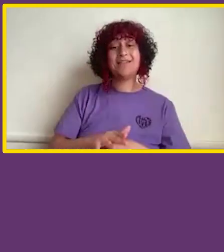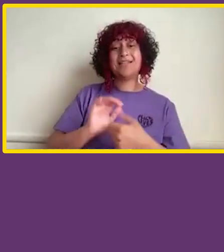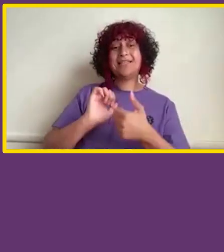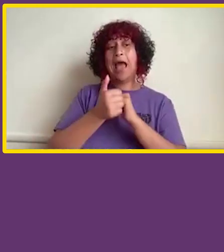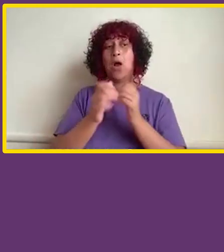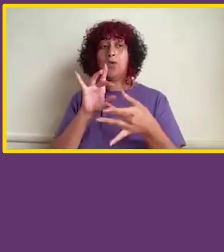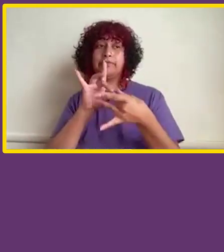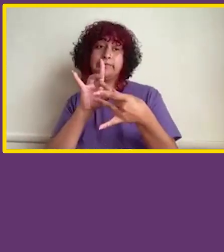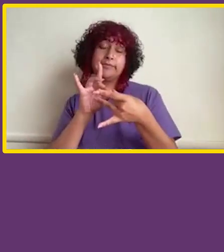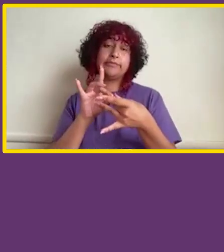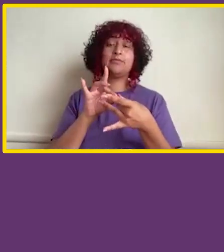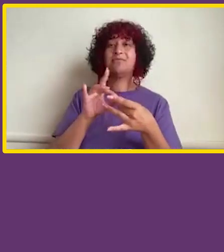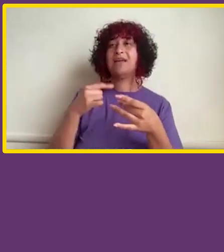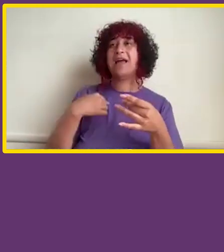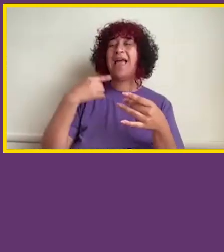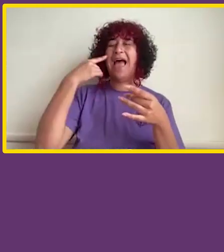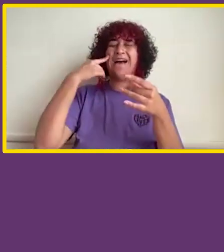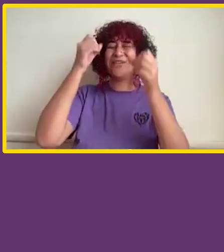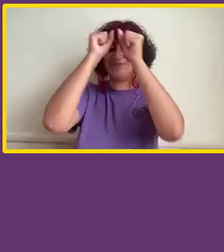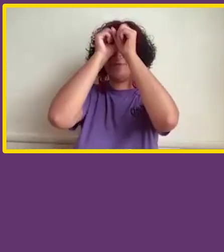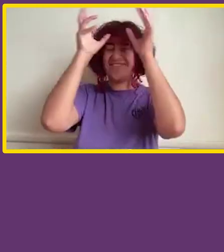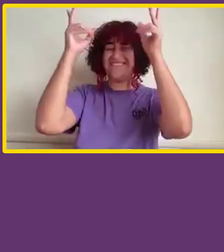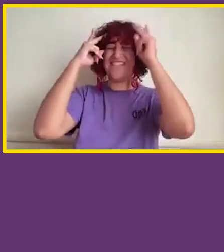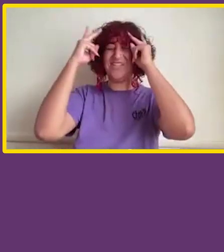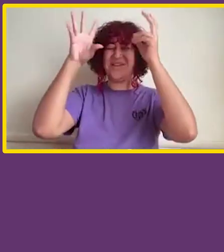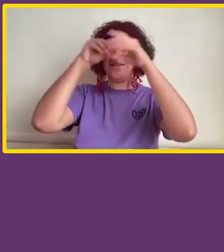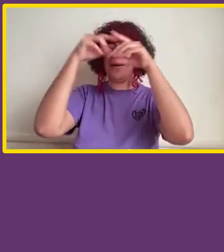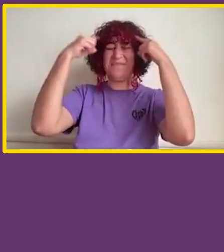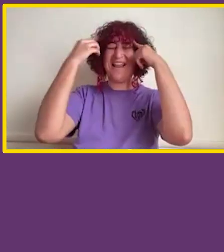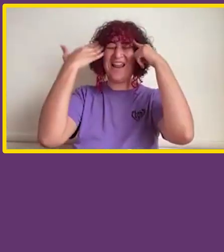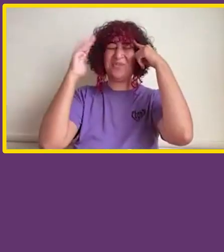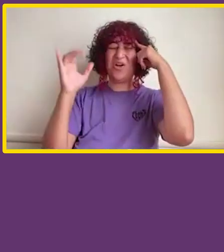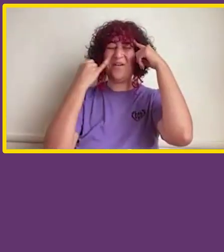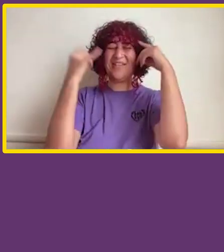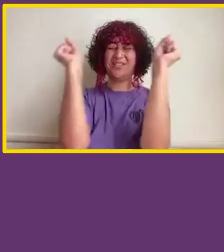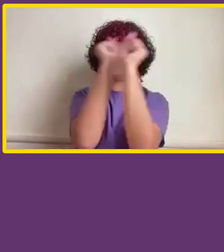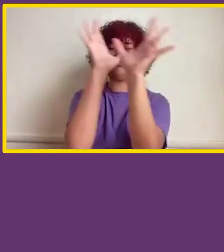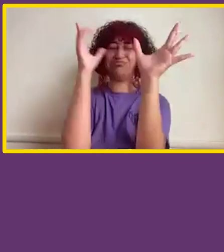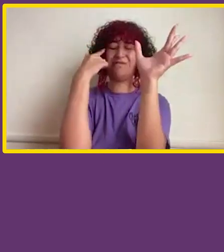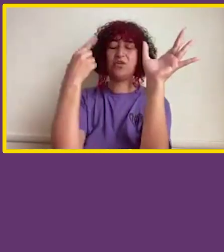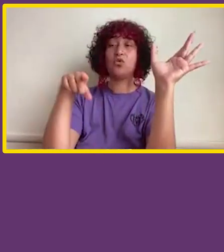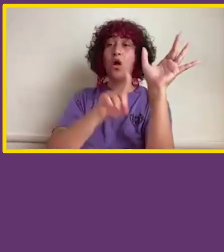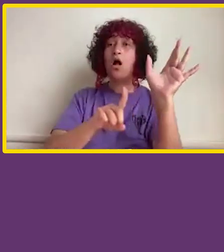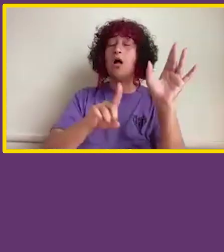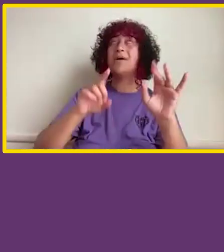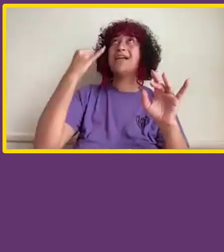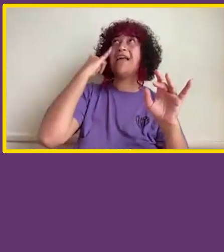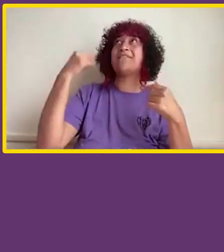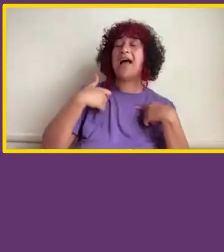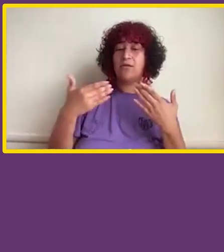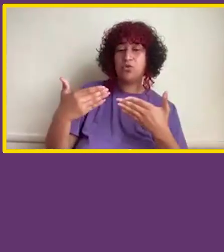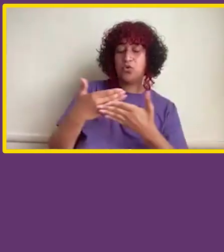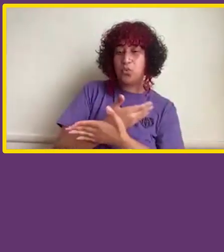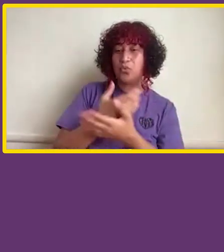I have a visual in my mind that I'm trying to speak to, and I'm not sure if it's coming across, but like, if I am new to